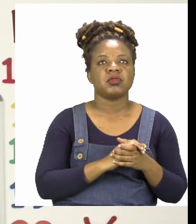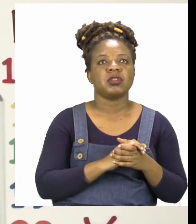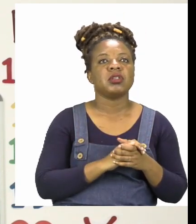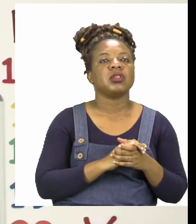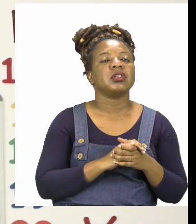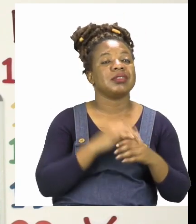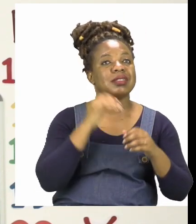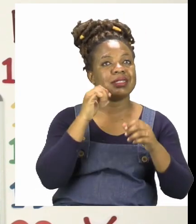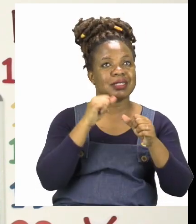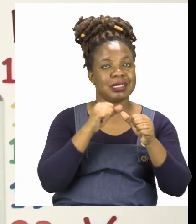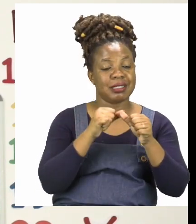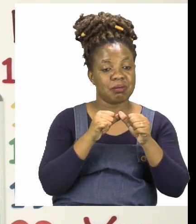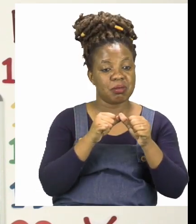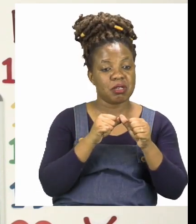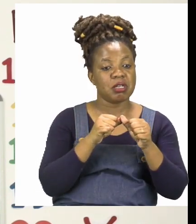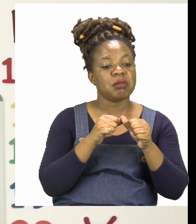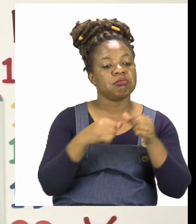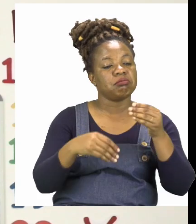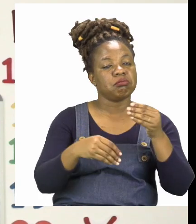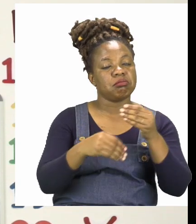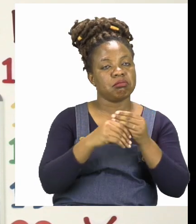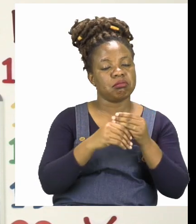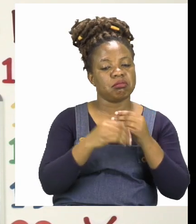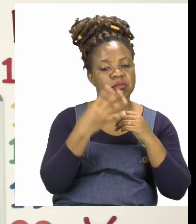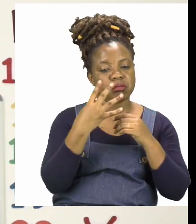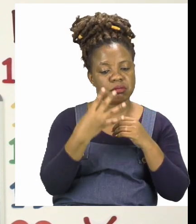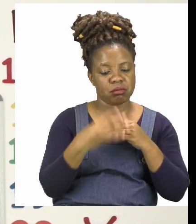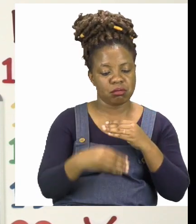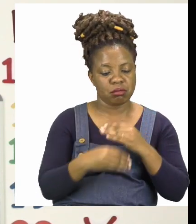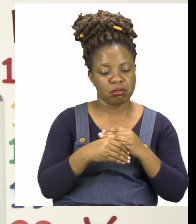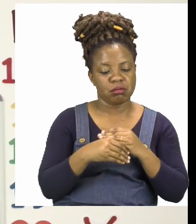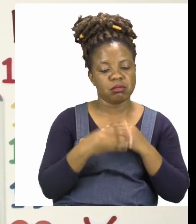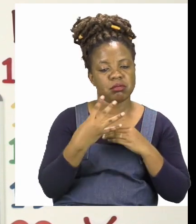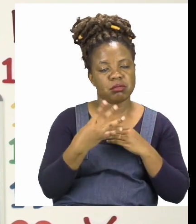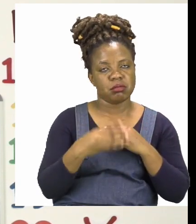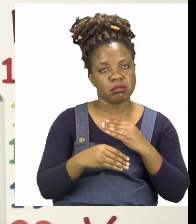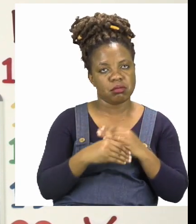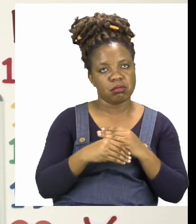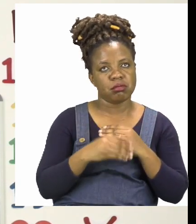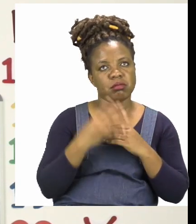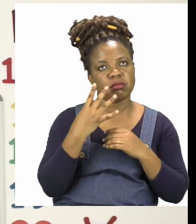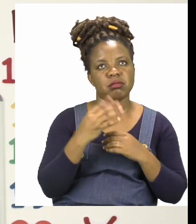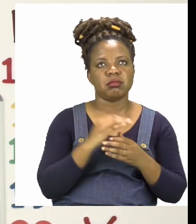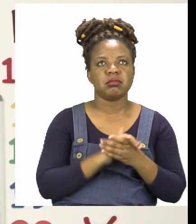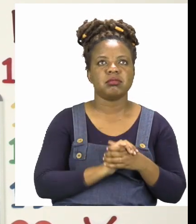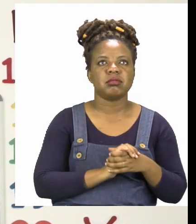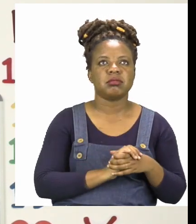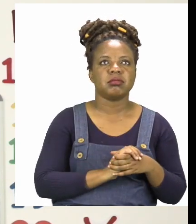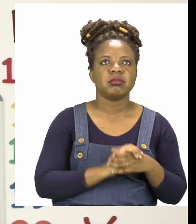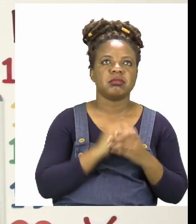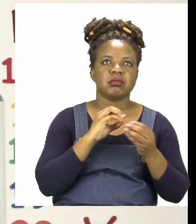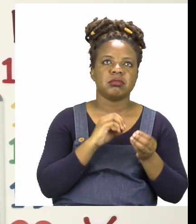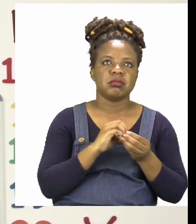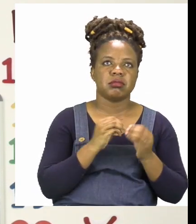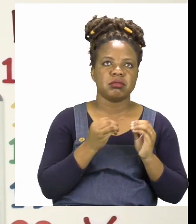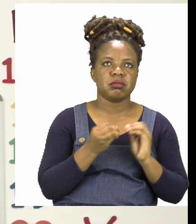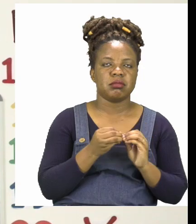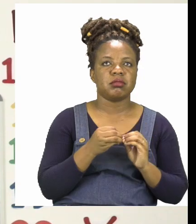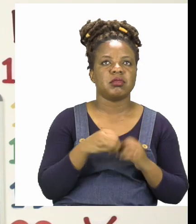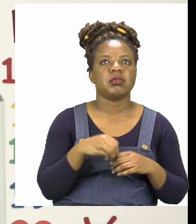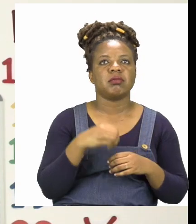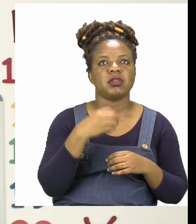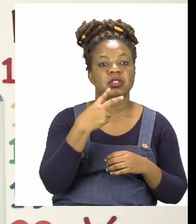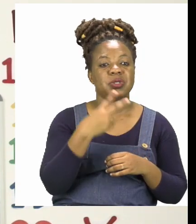4 more, which means we are adding. Now let's take a look at number 2 for the same